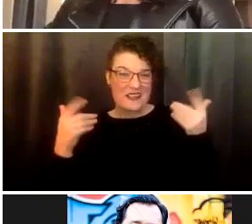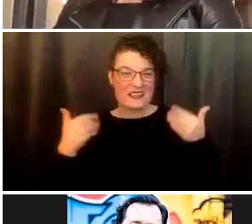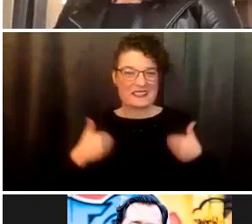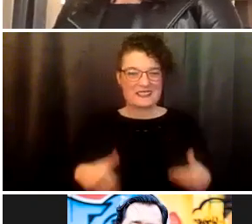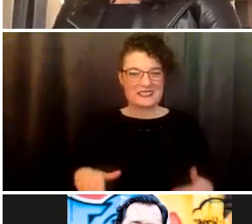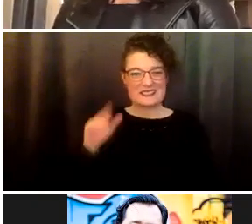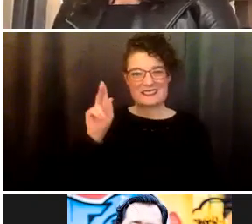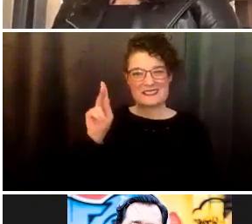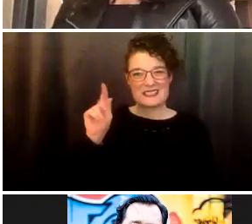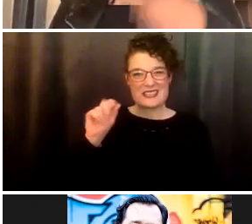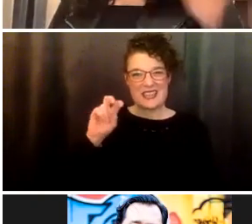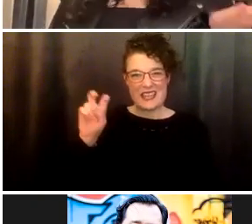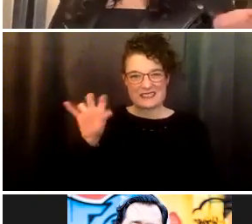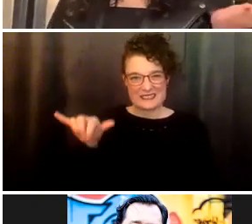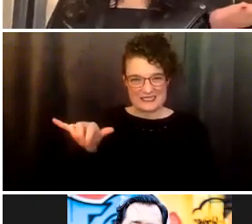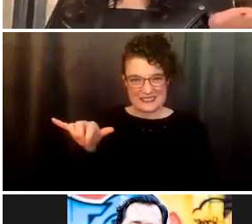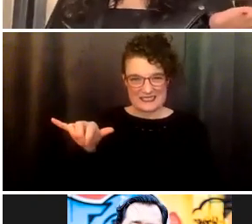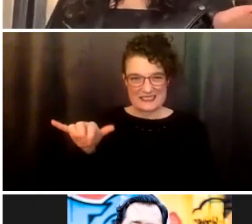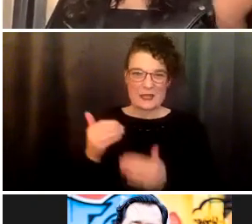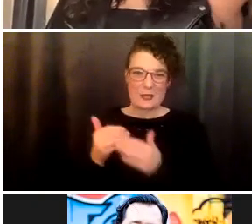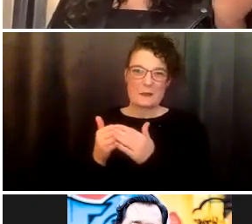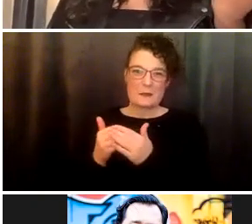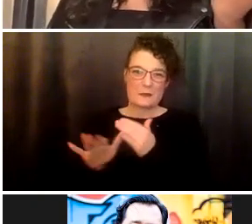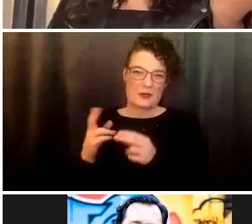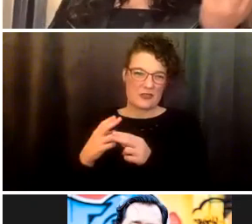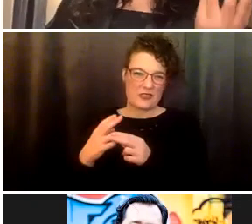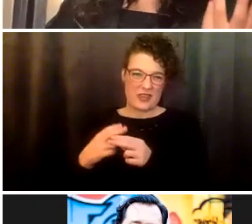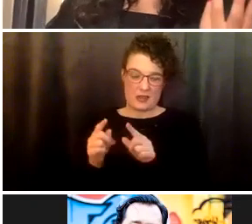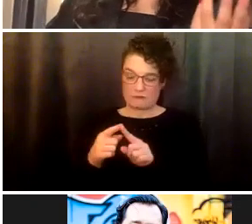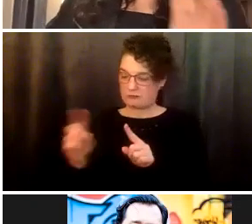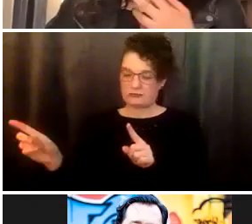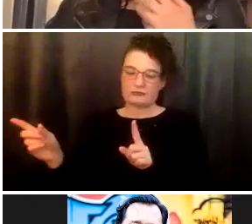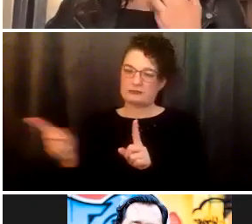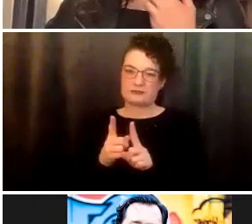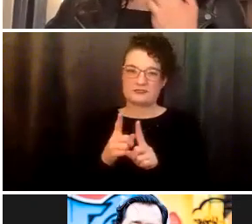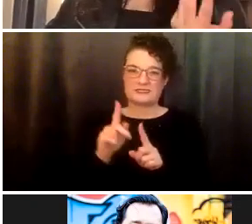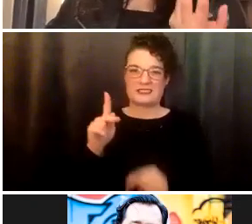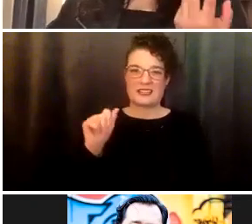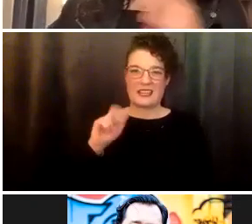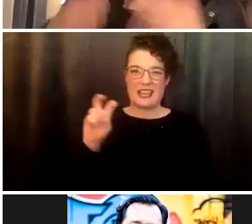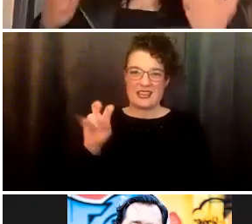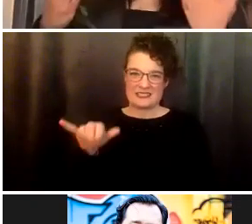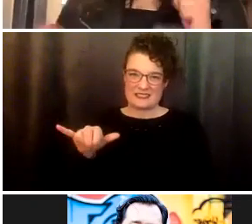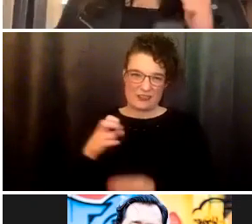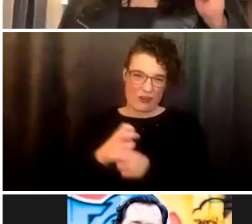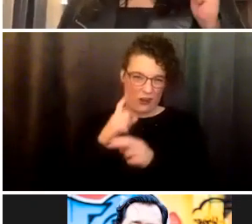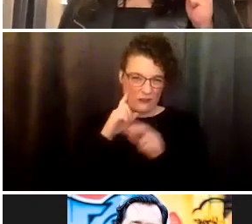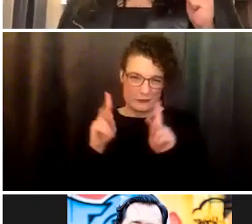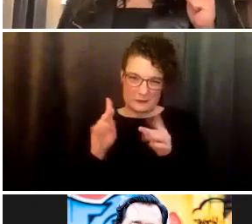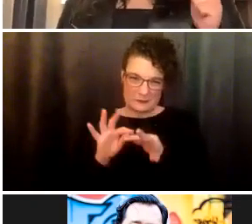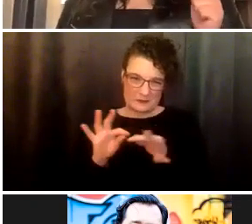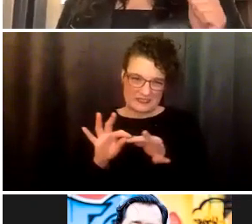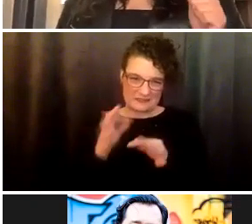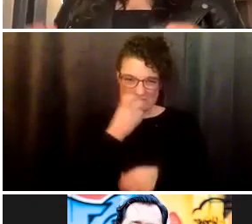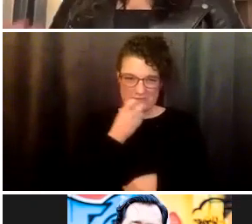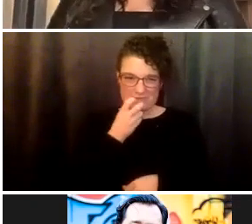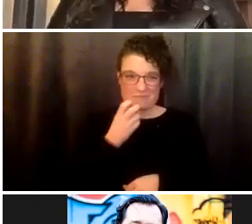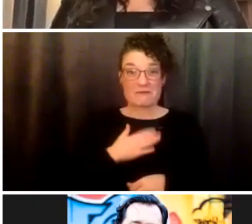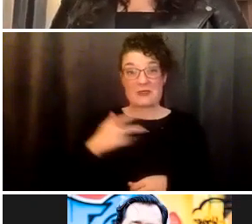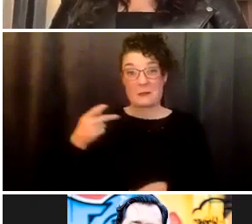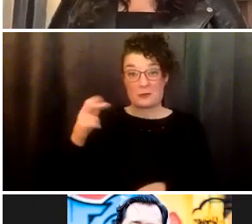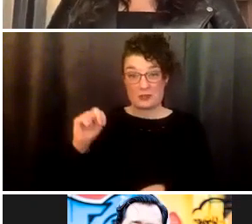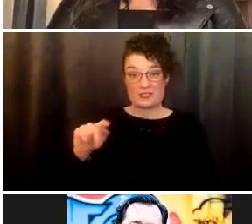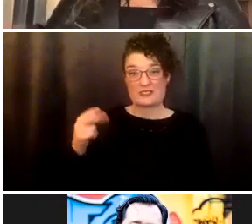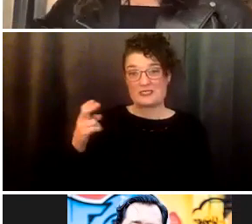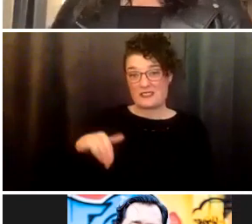my name is Kazi. My birth name is Kazayra, but I go by Kazi because my name is hard to say, but it's okay. My pronouns are